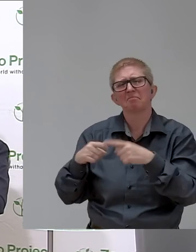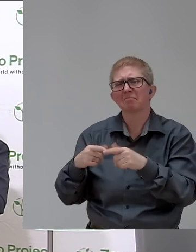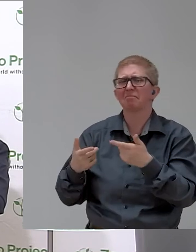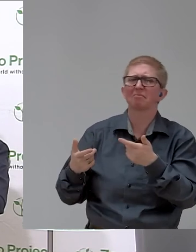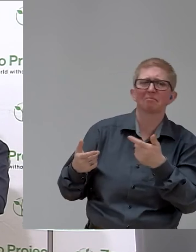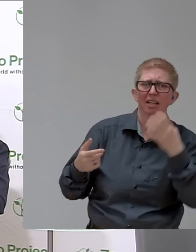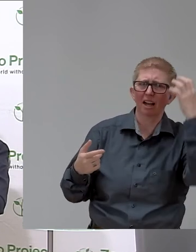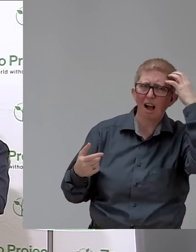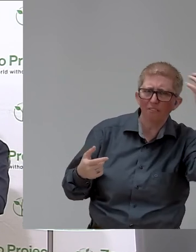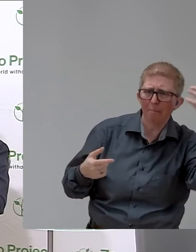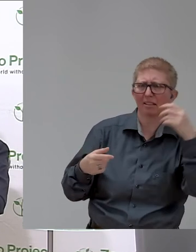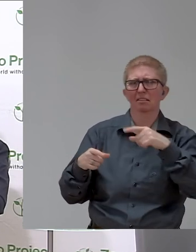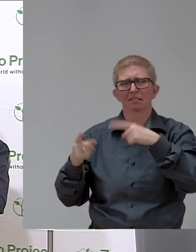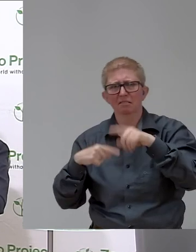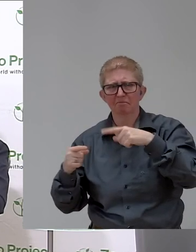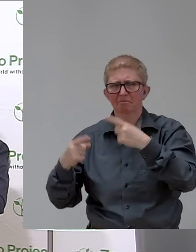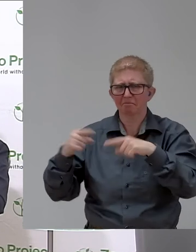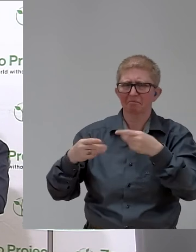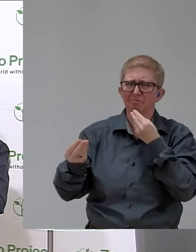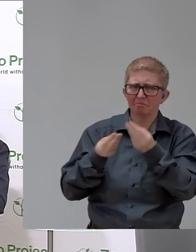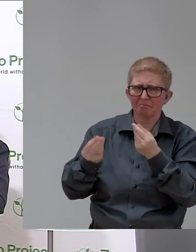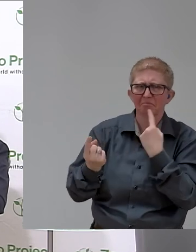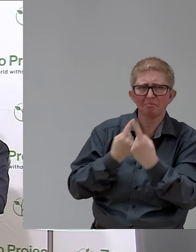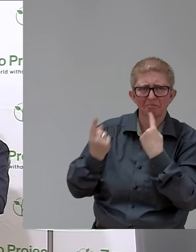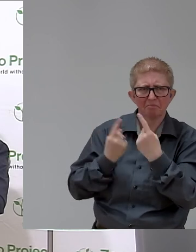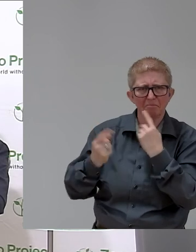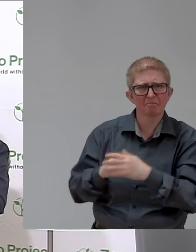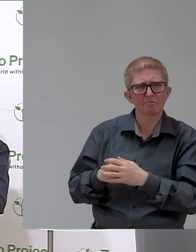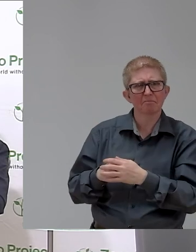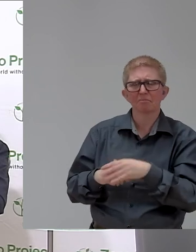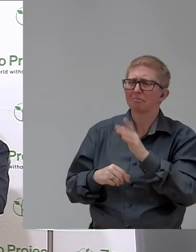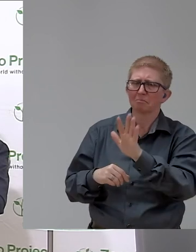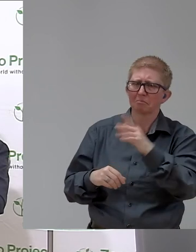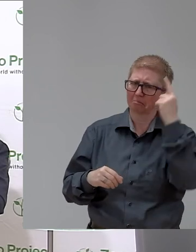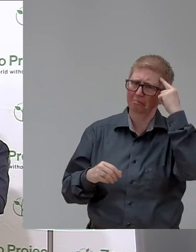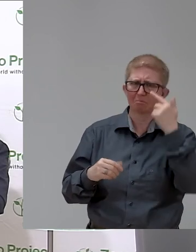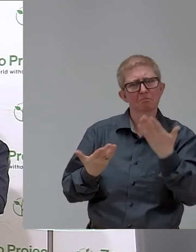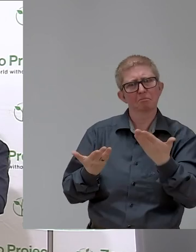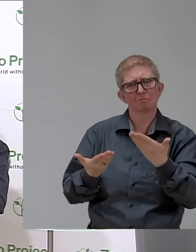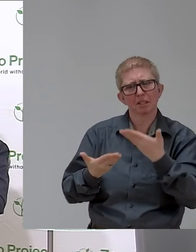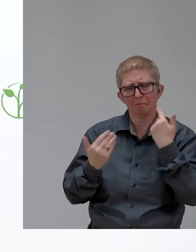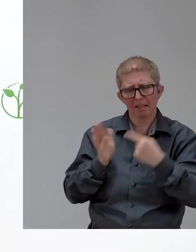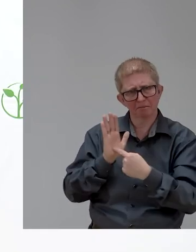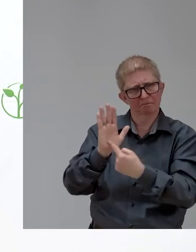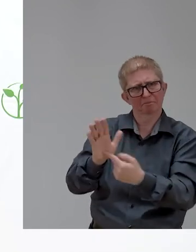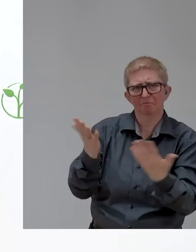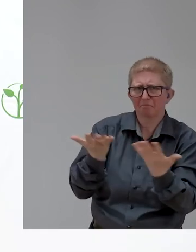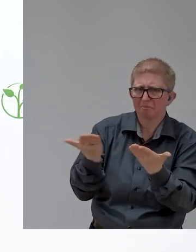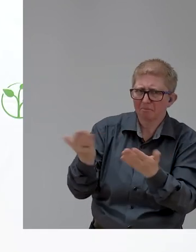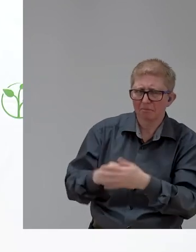What are your key takeaways or learnings? I remember when Loic asked me first, why should you